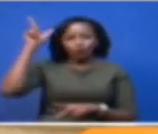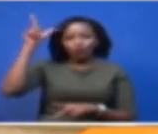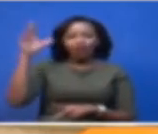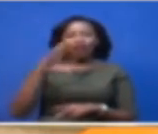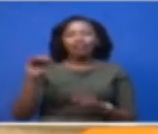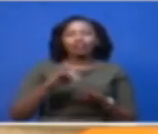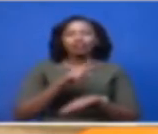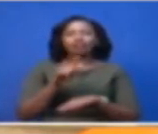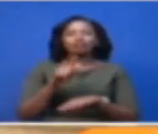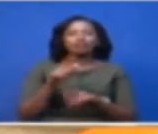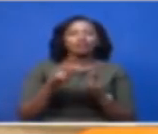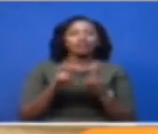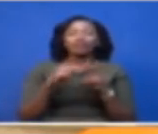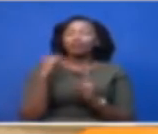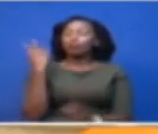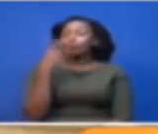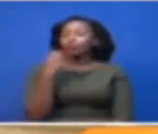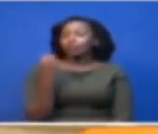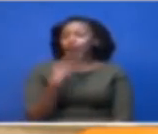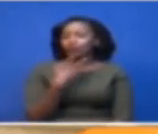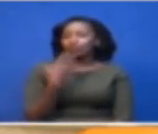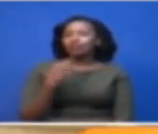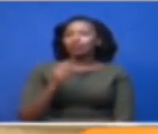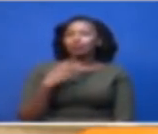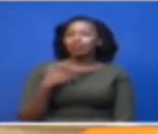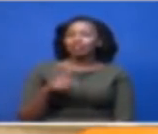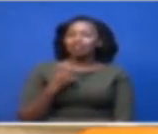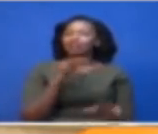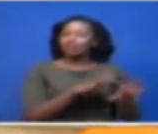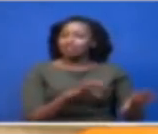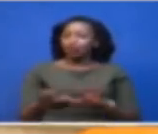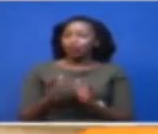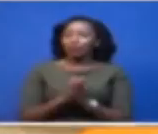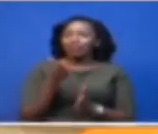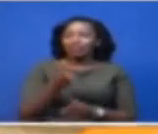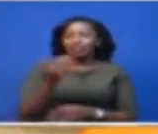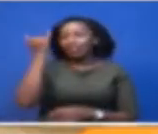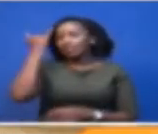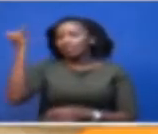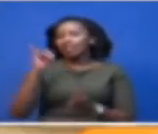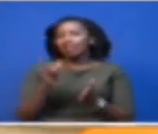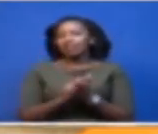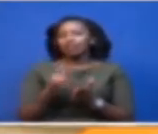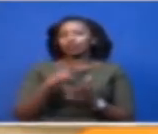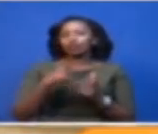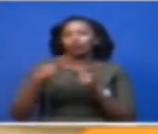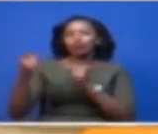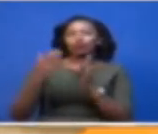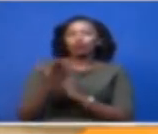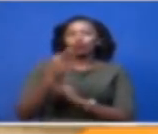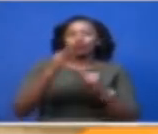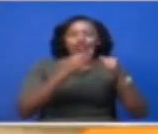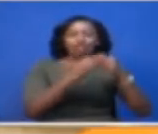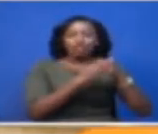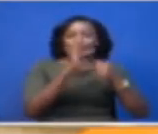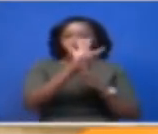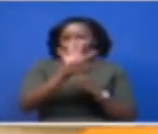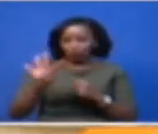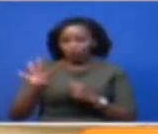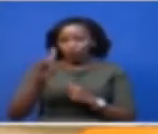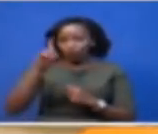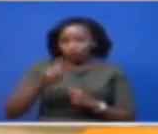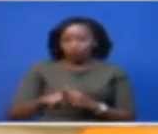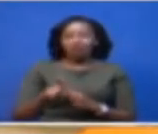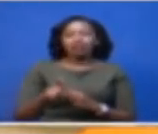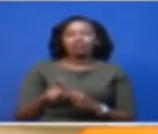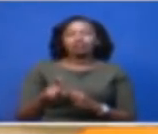logic of it, it's really beautiful. So I really struggled with this whole notion, especially going through 844, that you have to do one or the other. And especially if you're